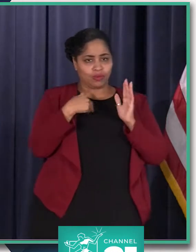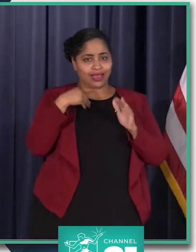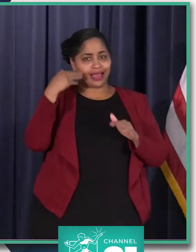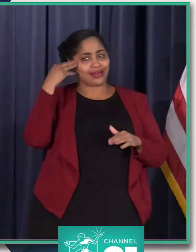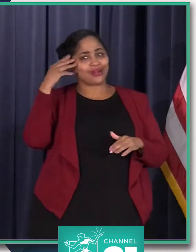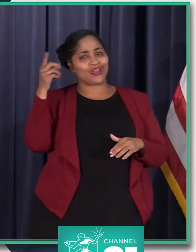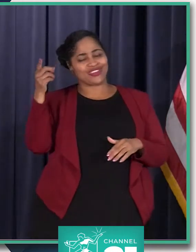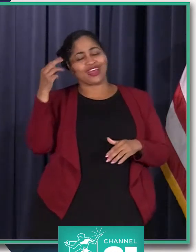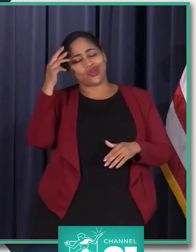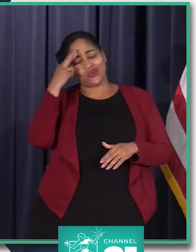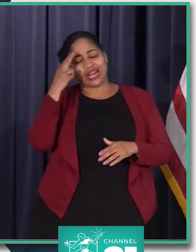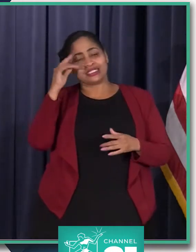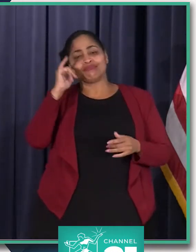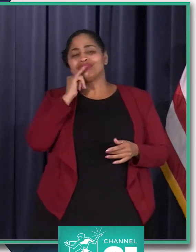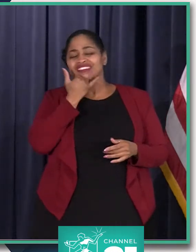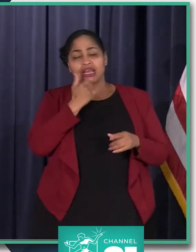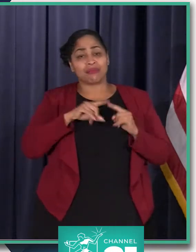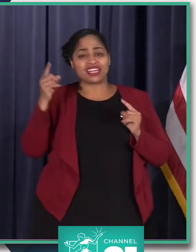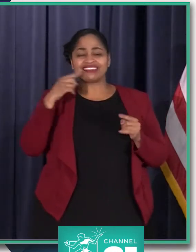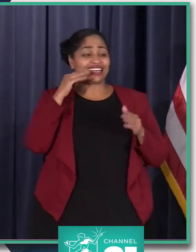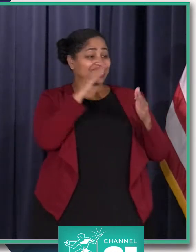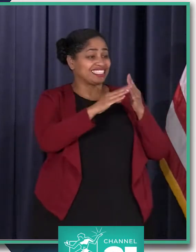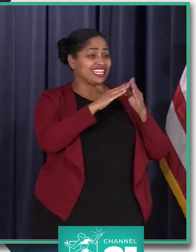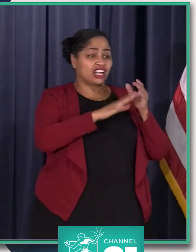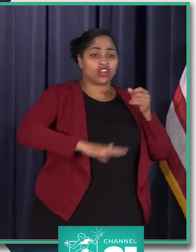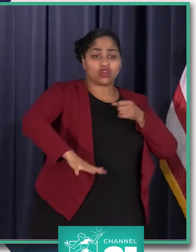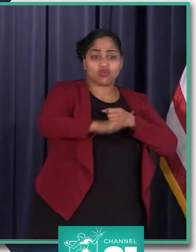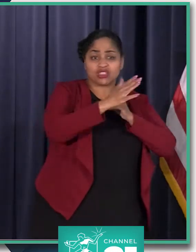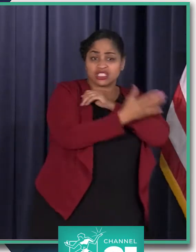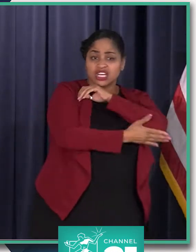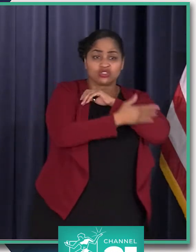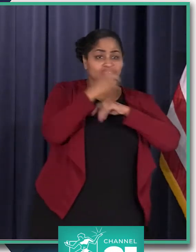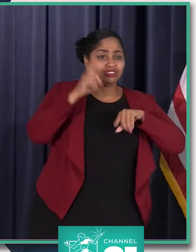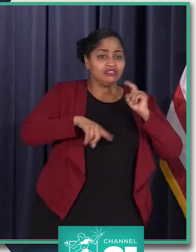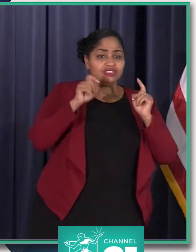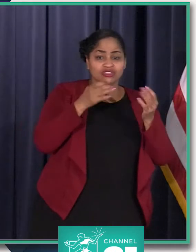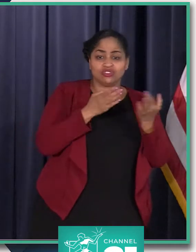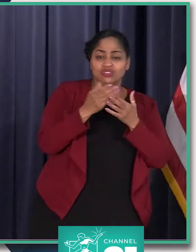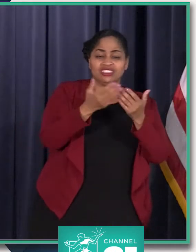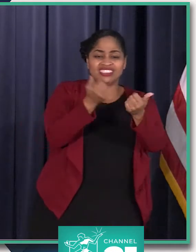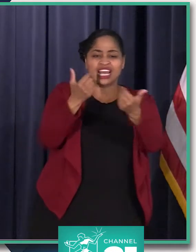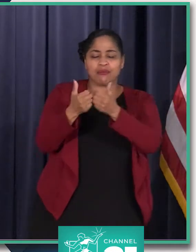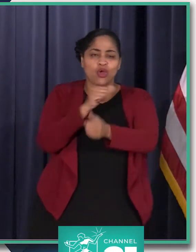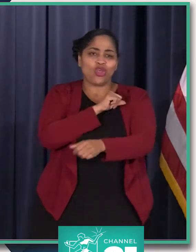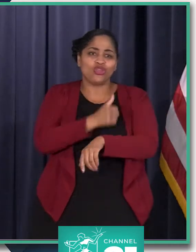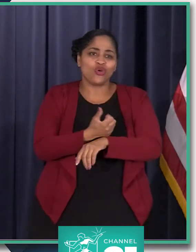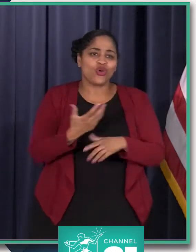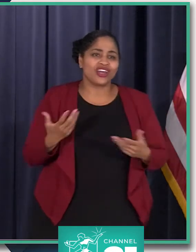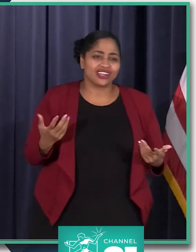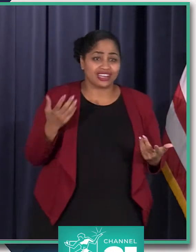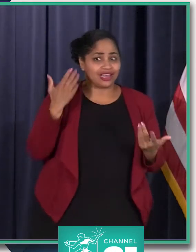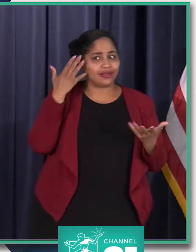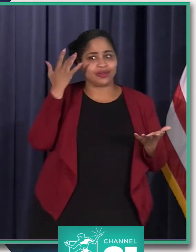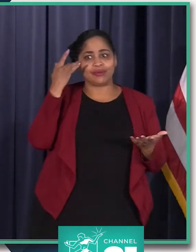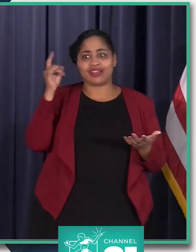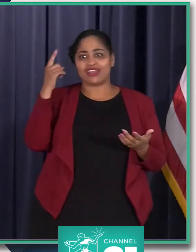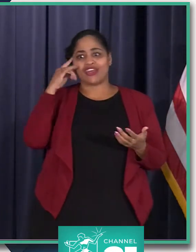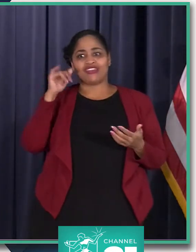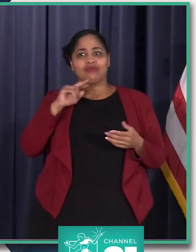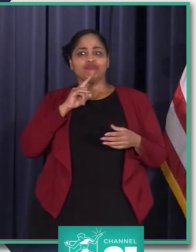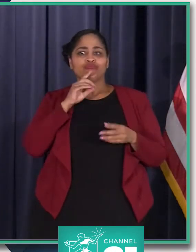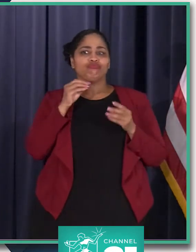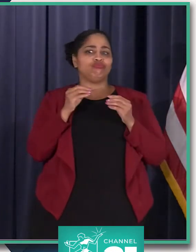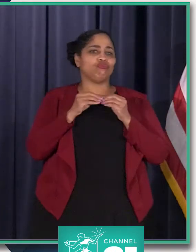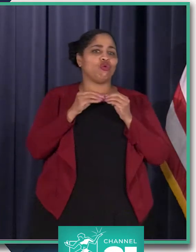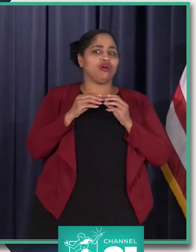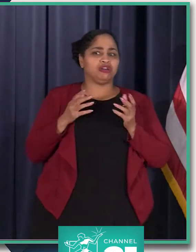was a mistake, but they said cities across the country couldn't do it. You had to do it through separate authorities. Somehow they had an idea that was going to be more efficient. And